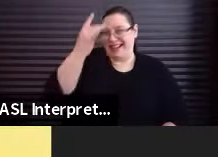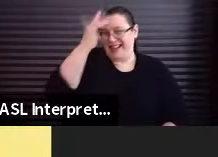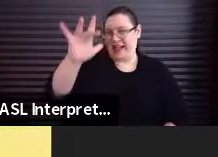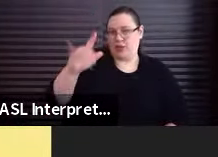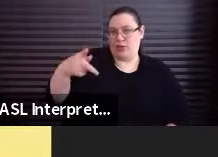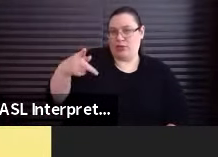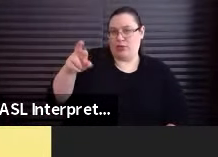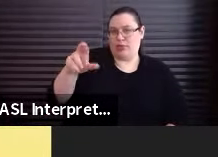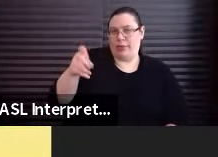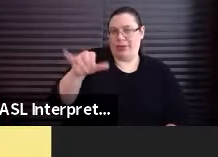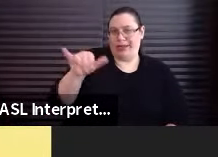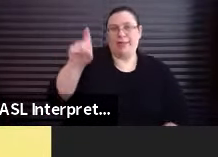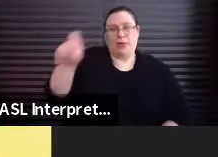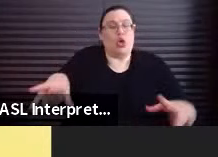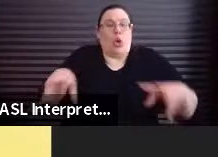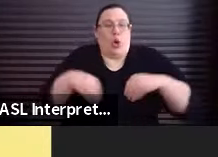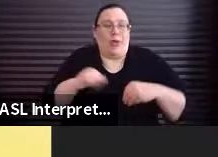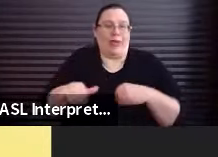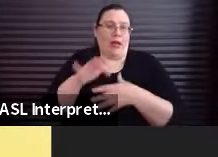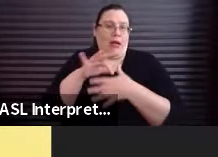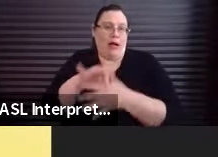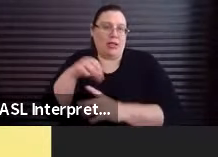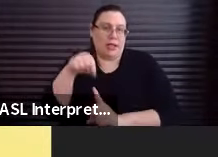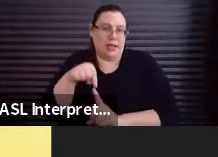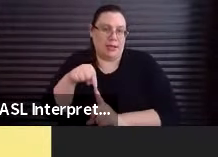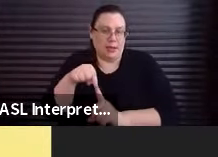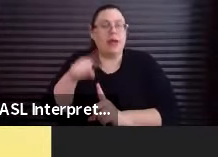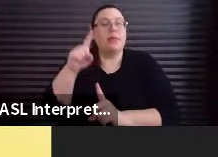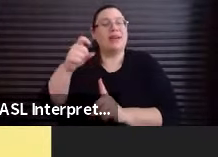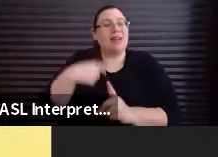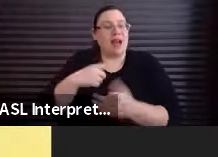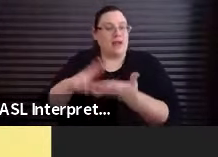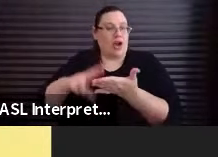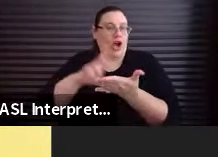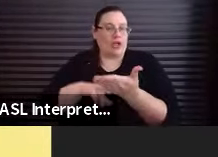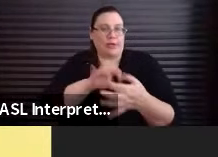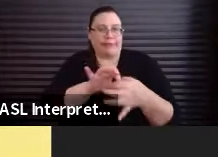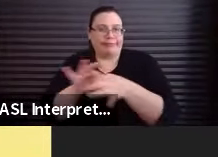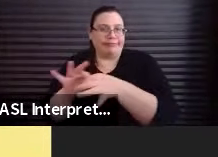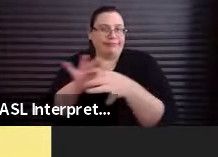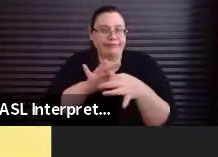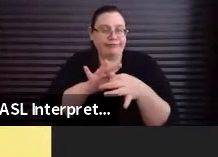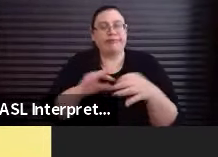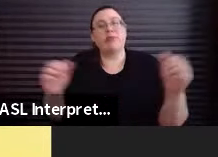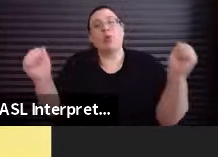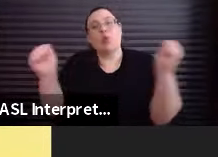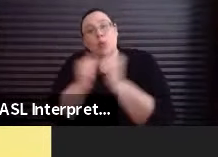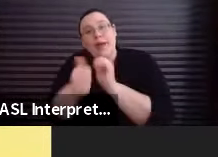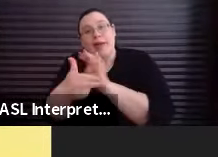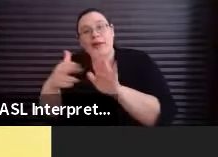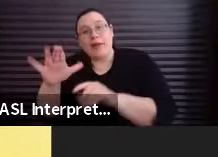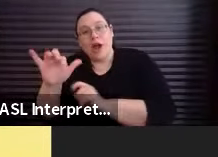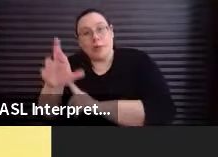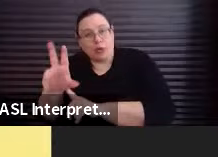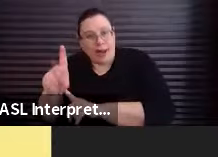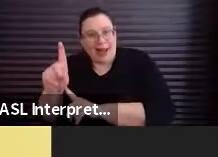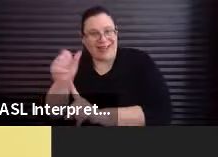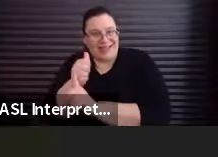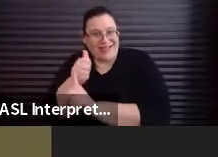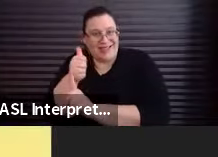own the content, and they must have a contractual relationship with the brand itself.